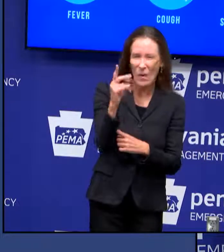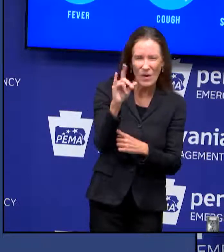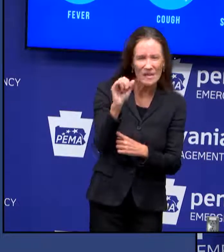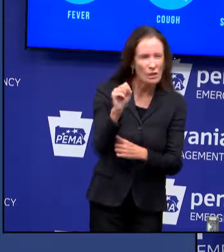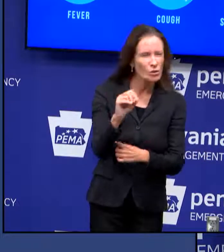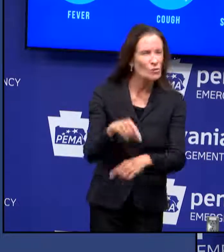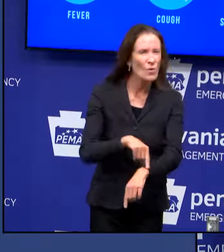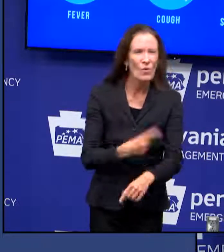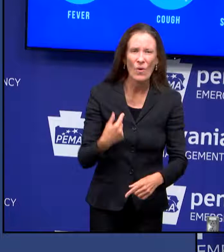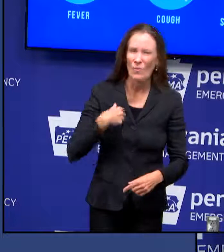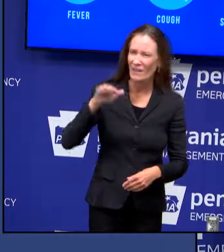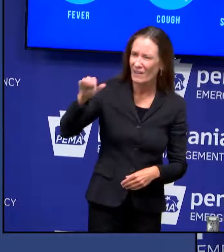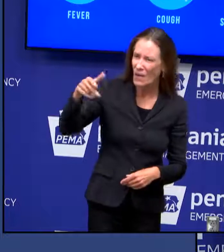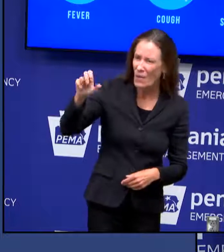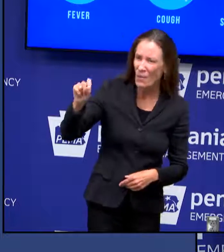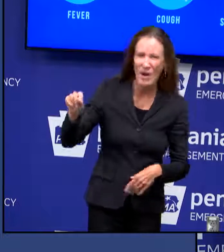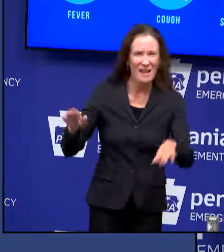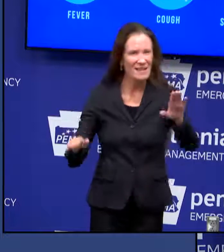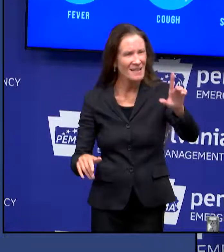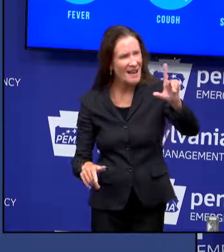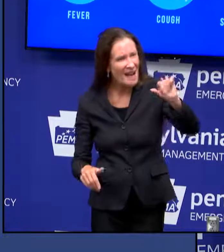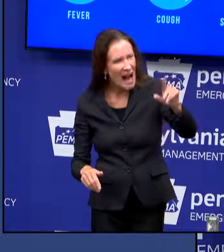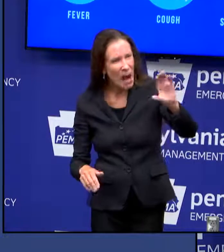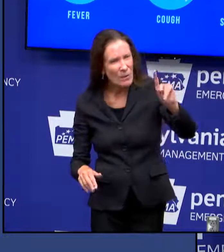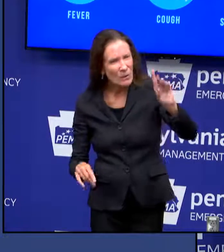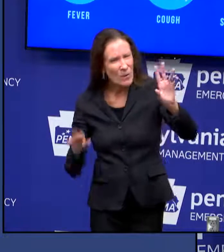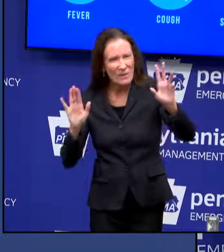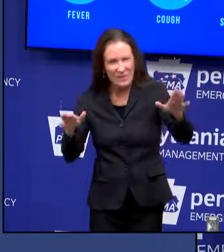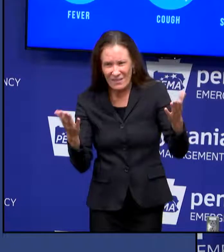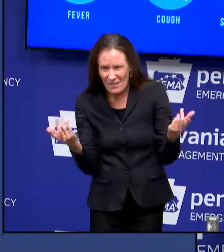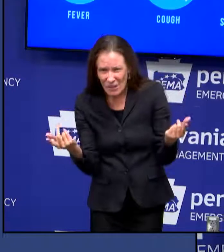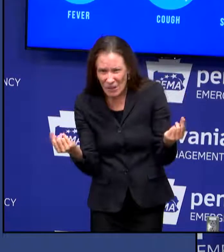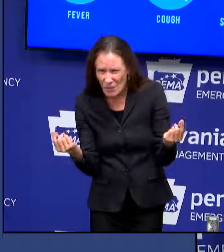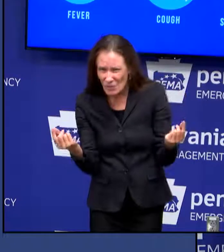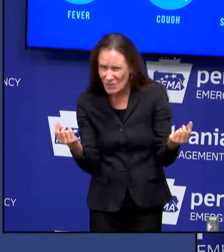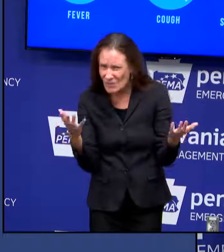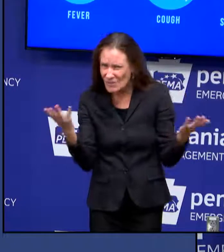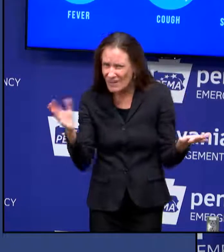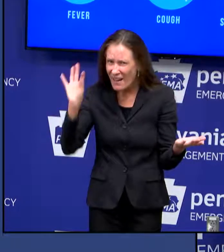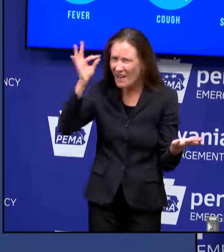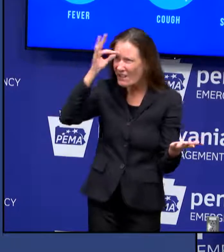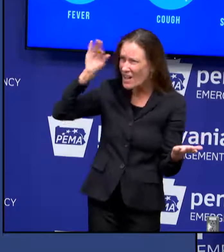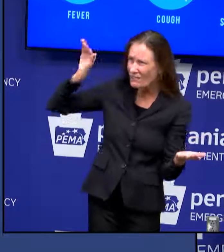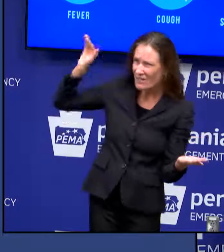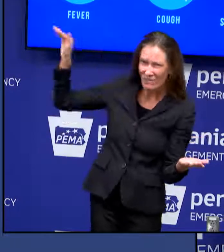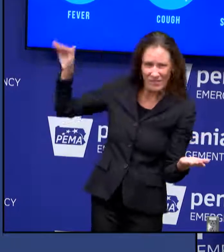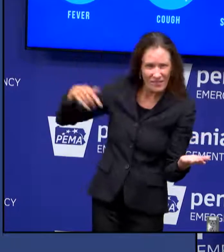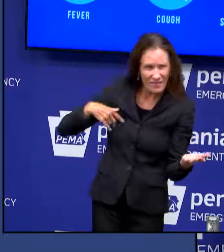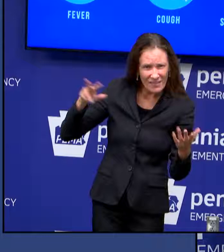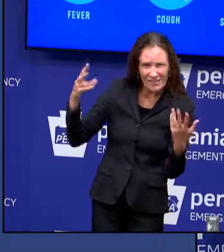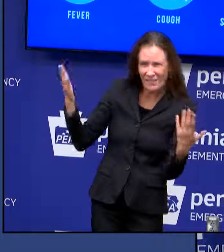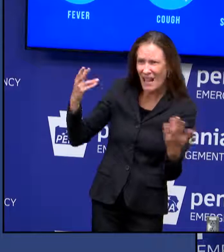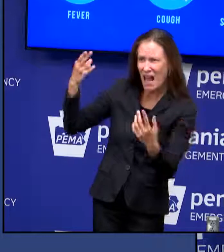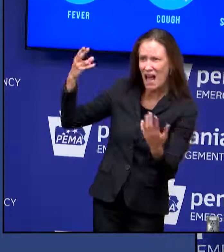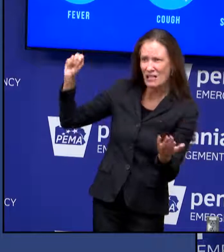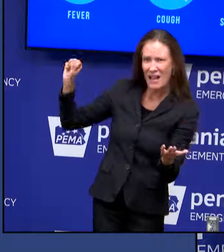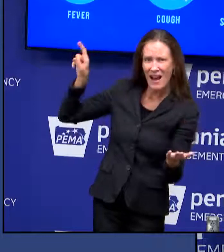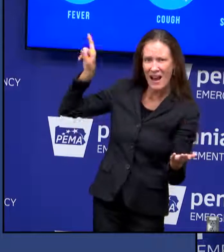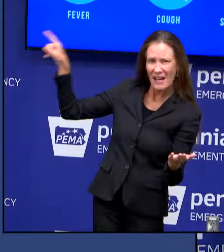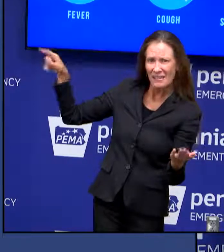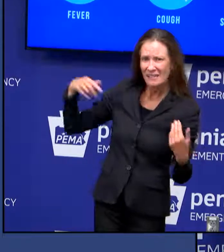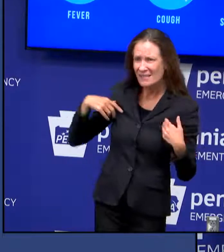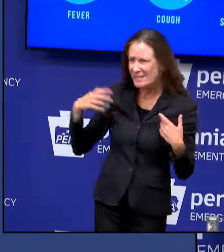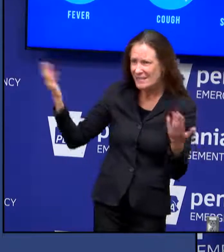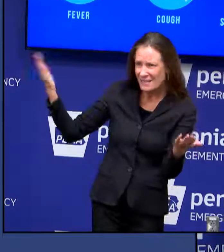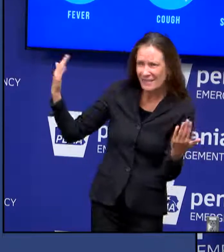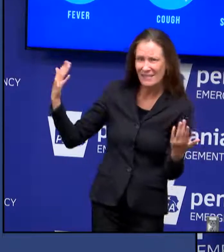LabCorp, another national company, and we've reached out to the federal government, Health and Human Services, to talk about that. What we've been told by Health